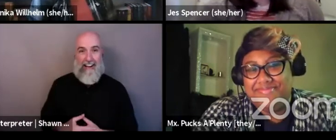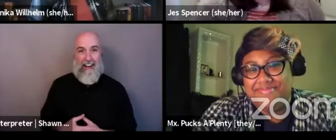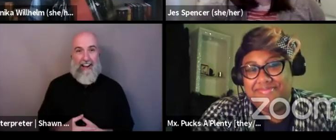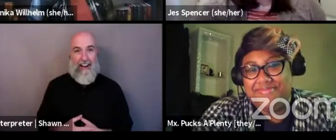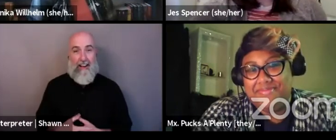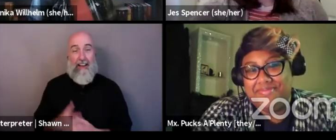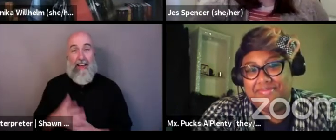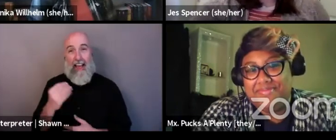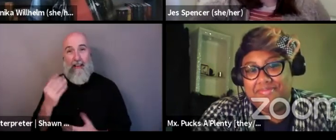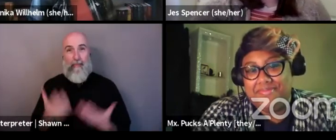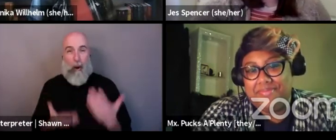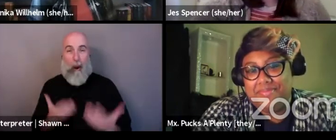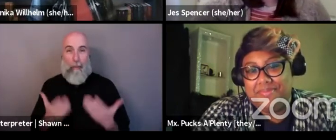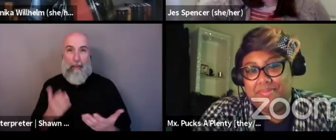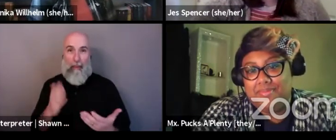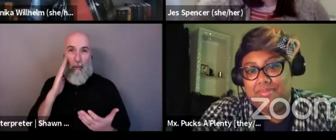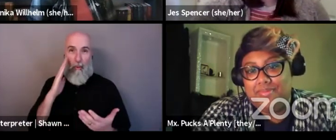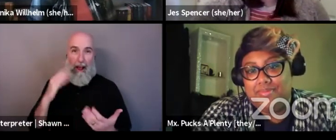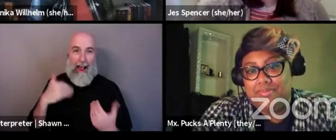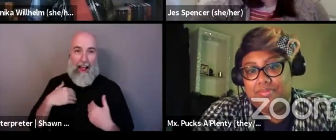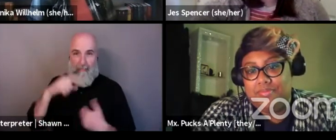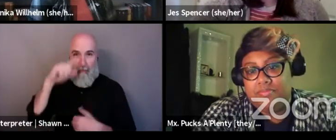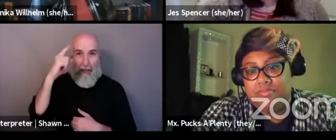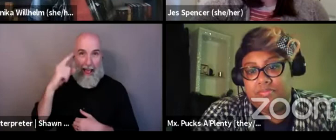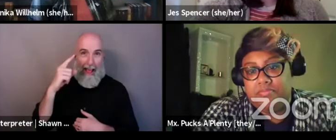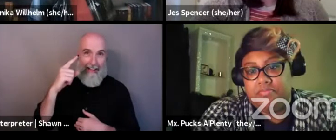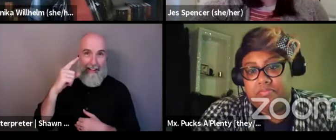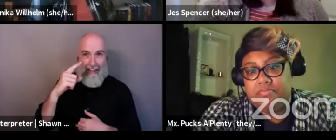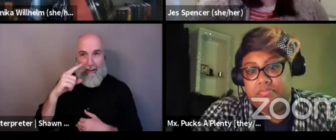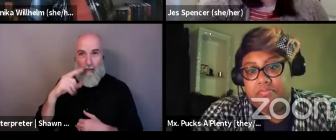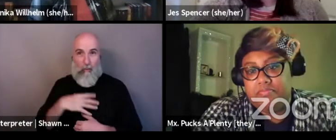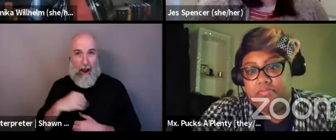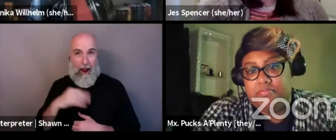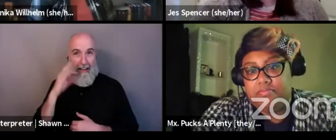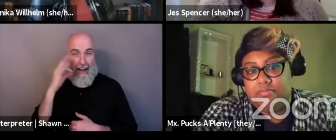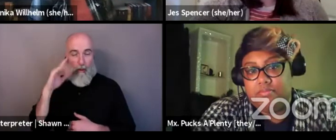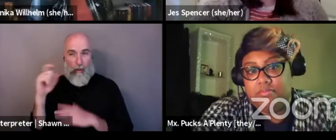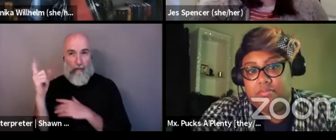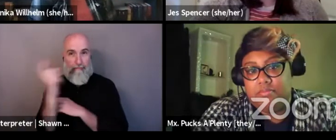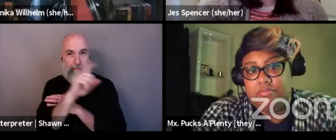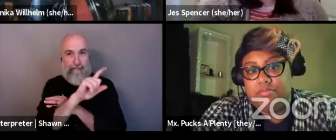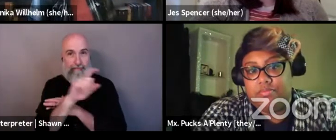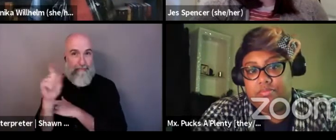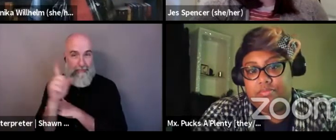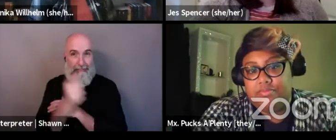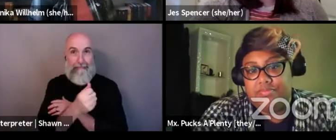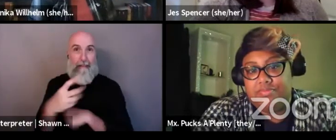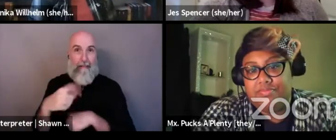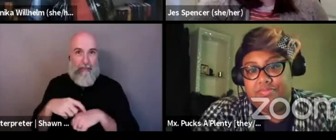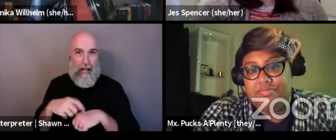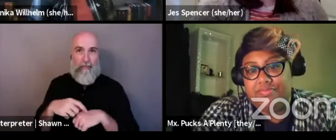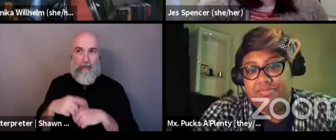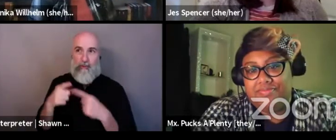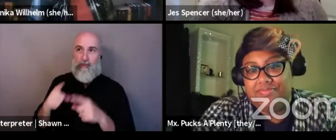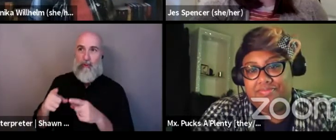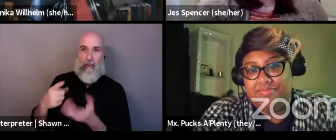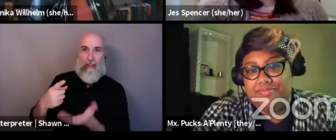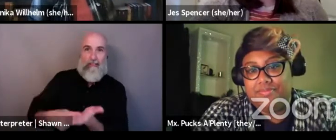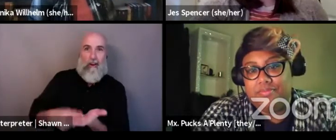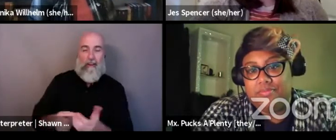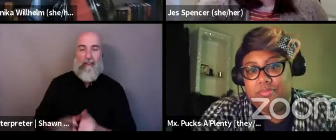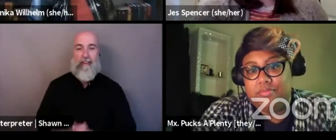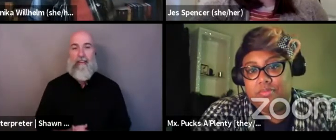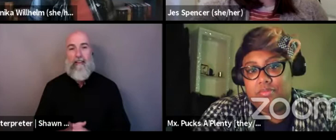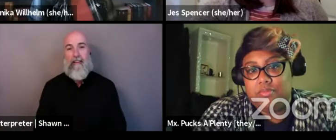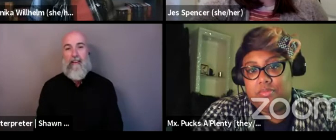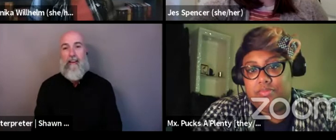And probably there will be a black and white cat who will likely walk across my face several times during this talk.